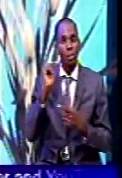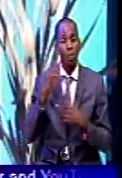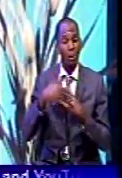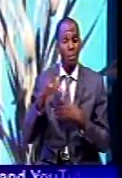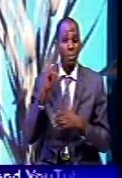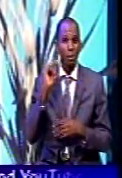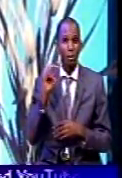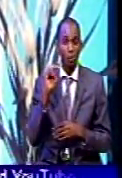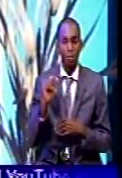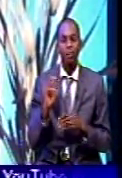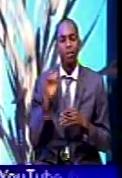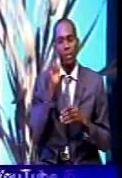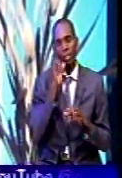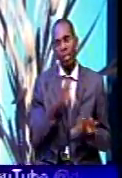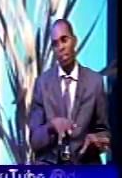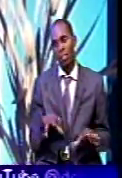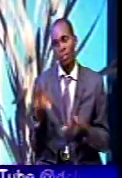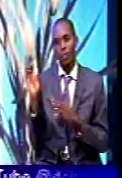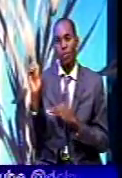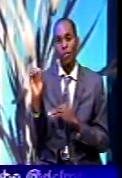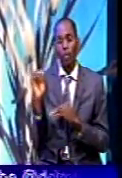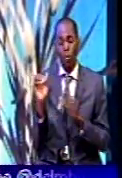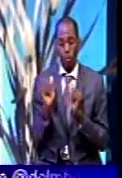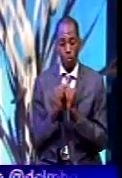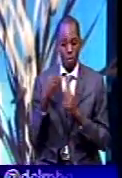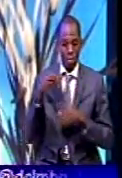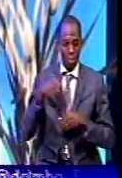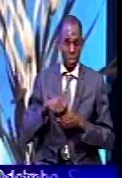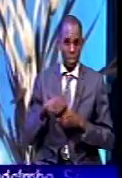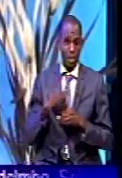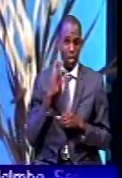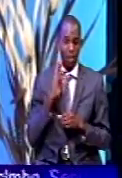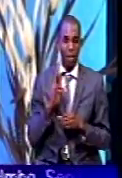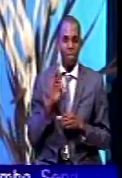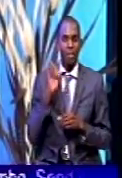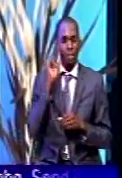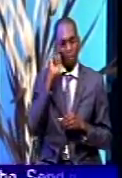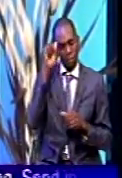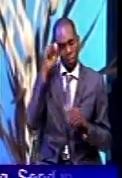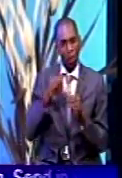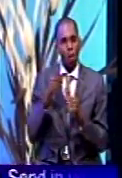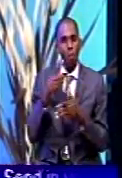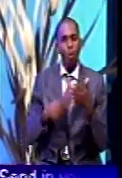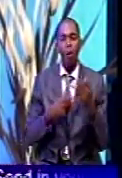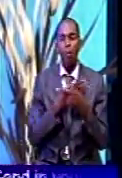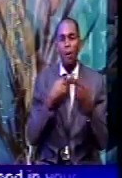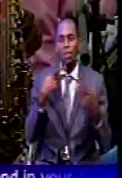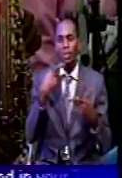walking God. He's a miracle.